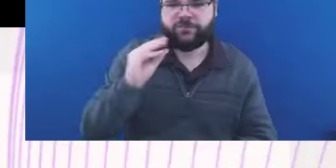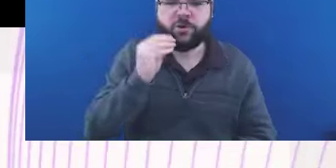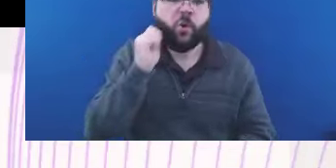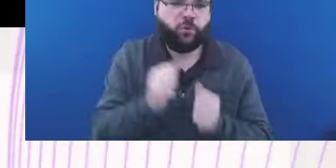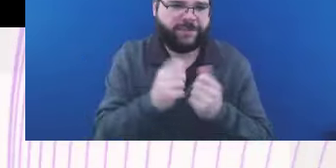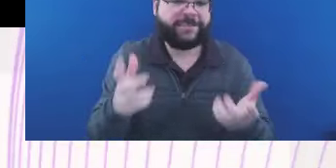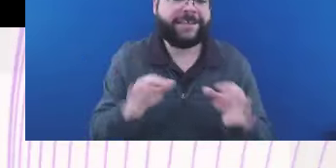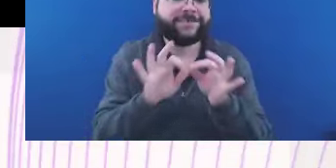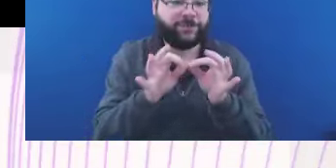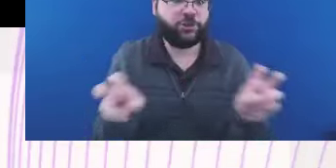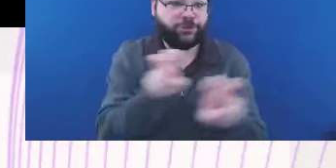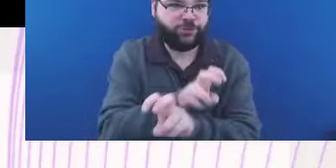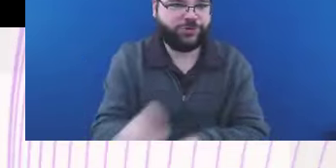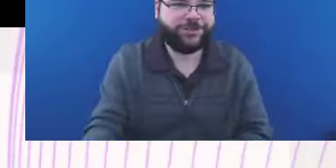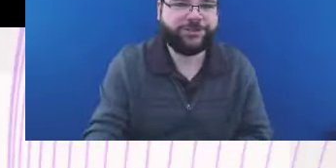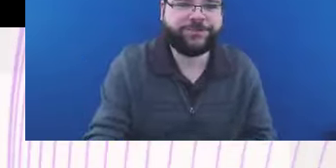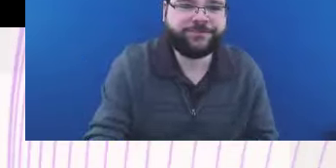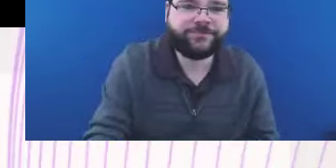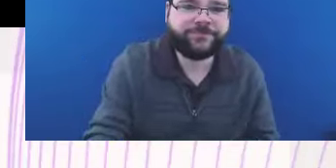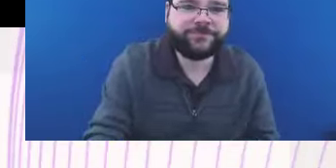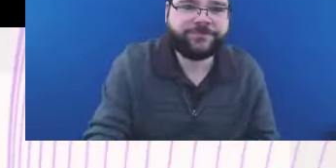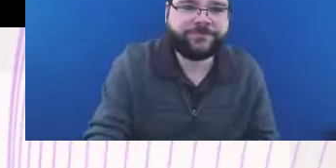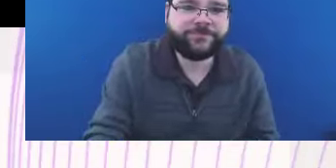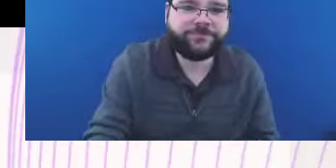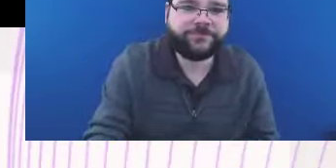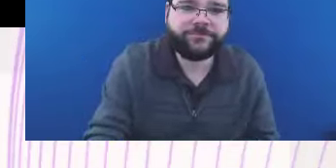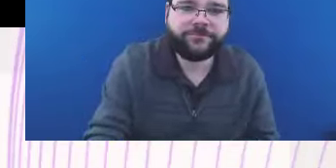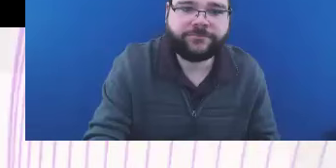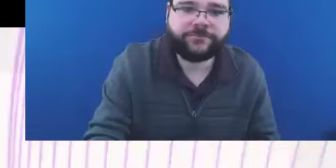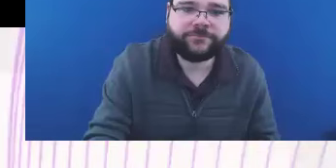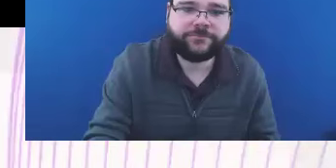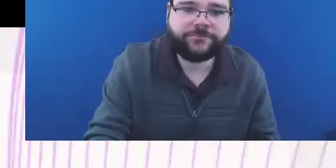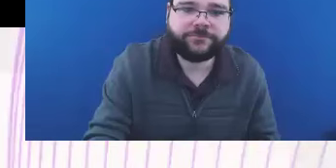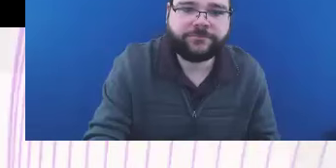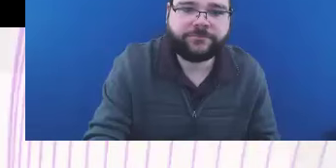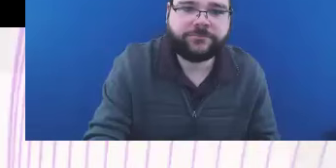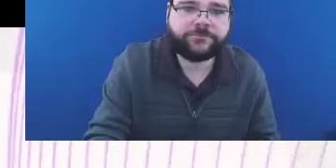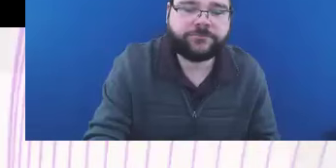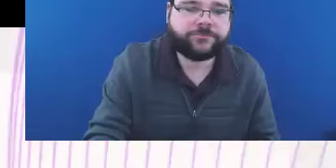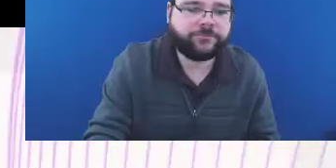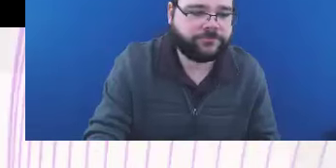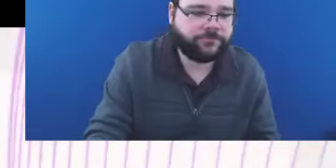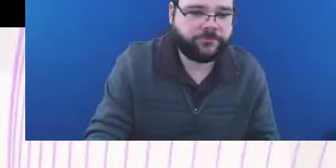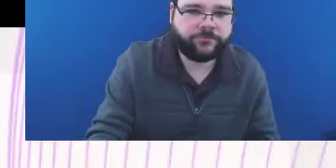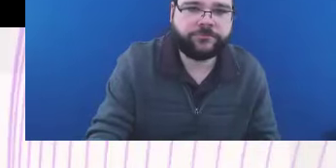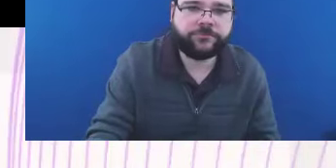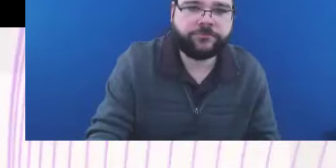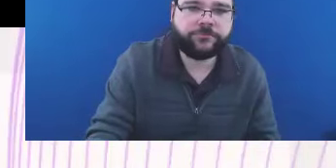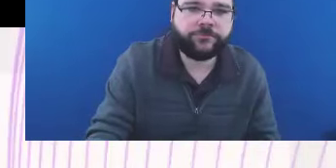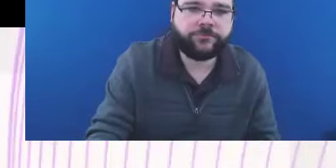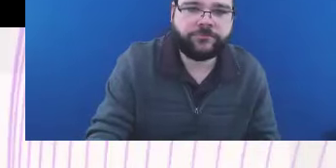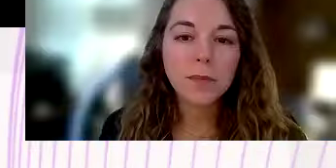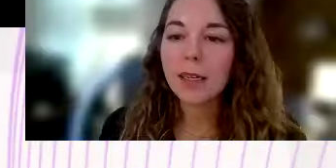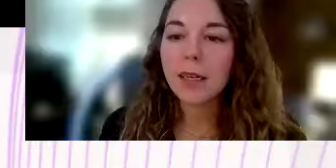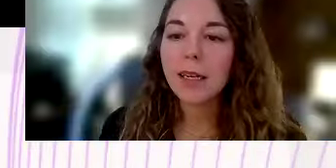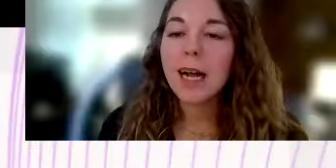homelessness. For that birth to 3 population, Early Head Start serves around 5%, home visiting